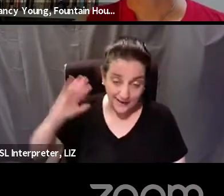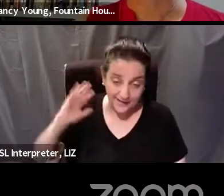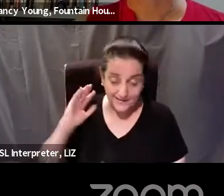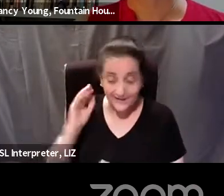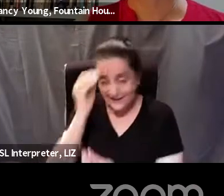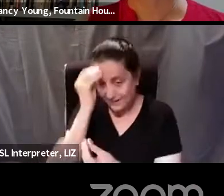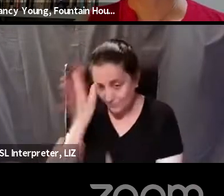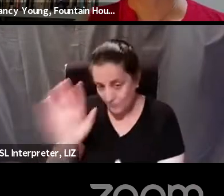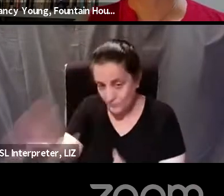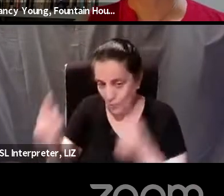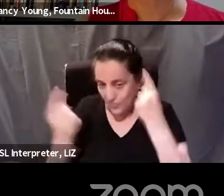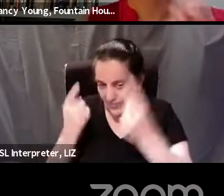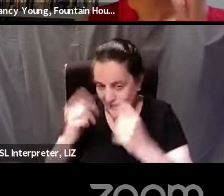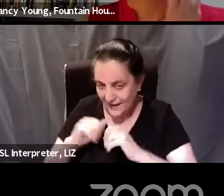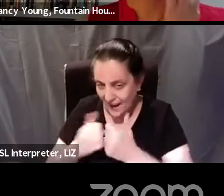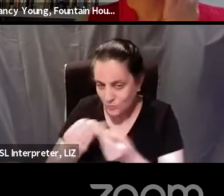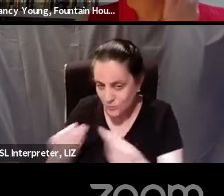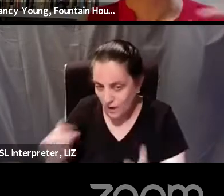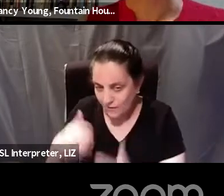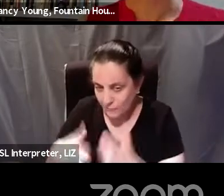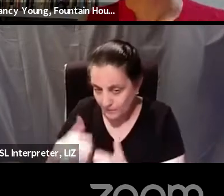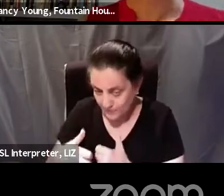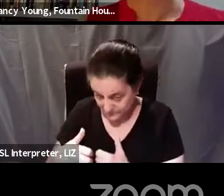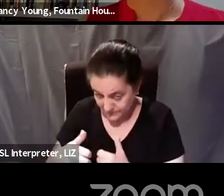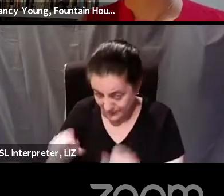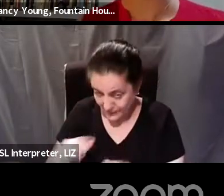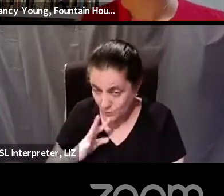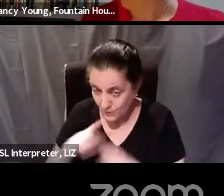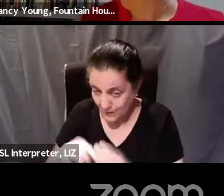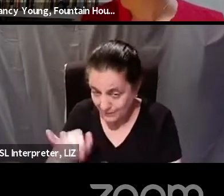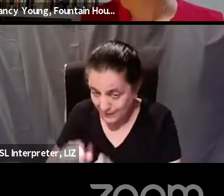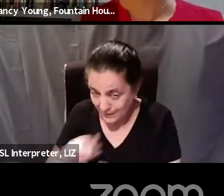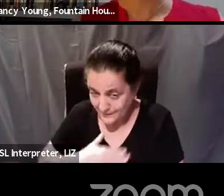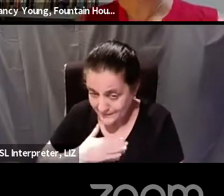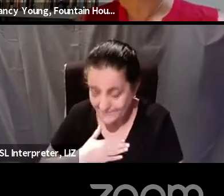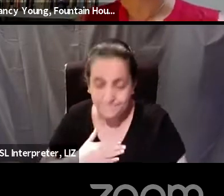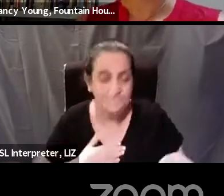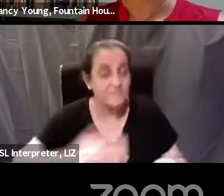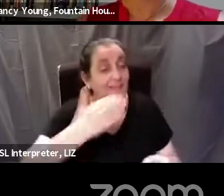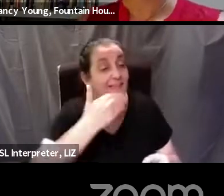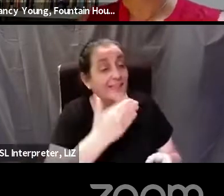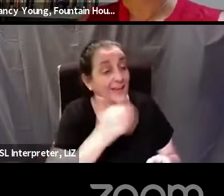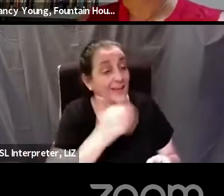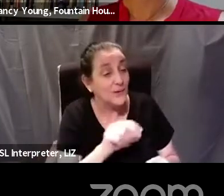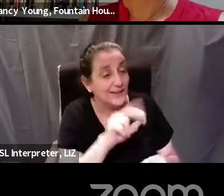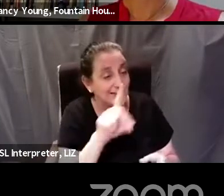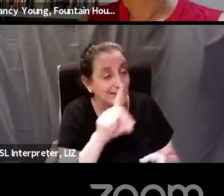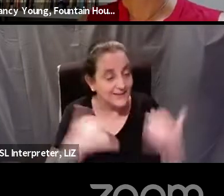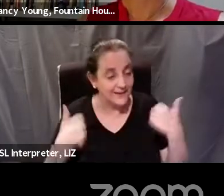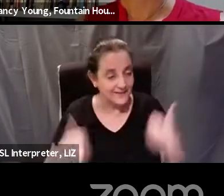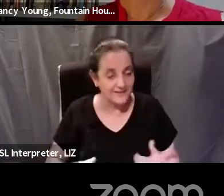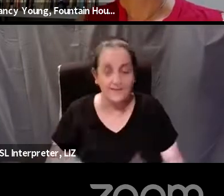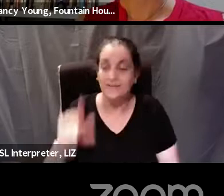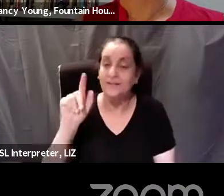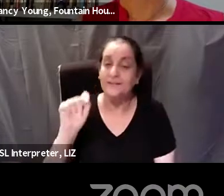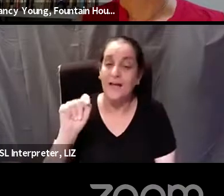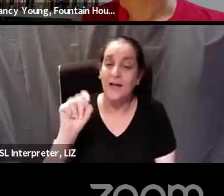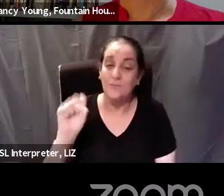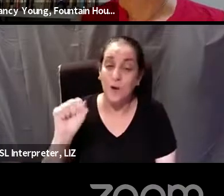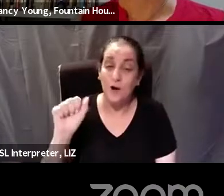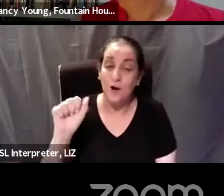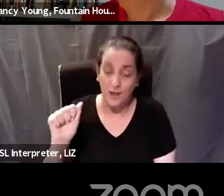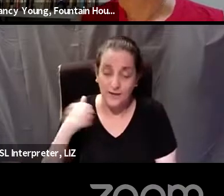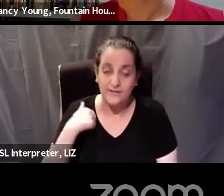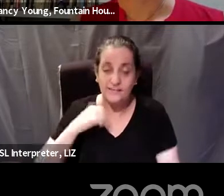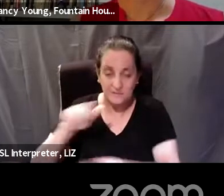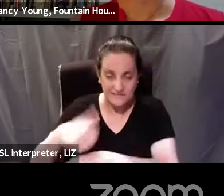your thinking about solutions? Good morning, everyone. Thank you, Andy. So the Times Square Alliance has been in